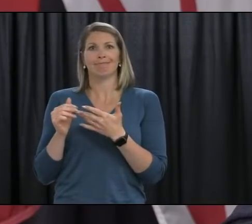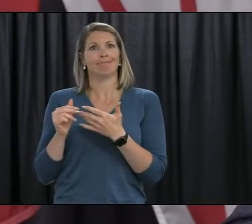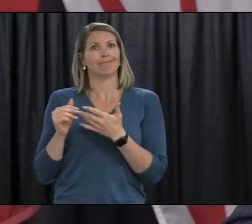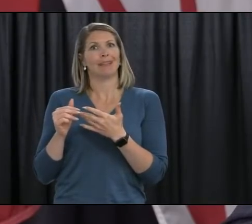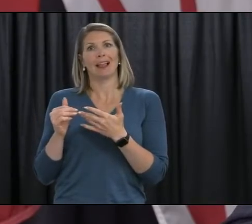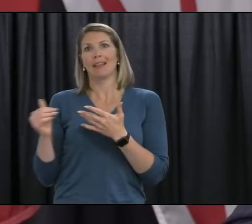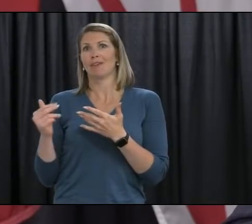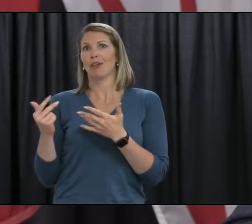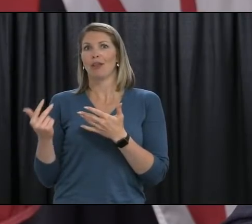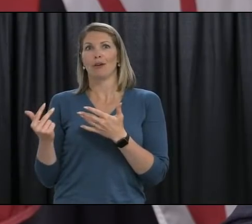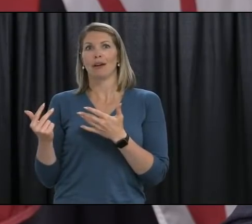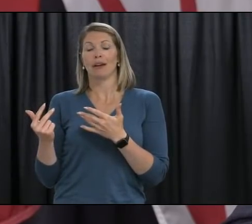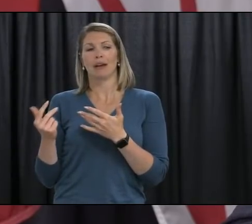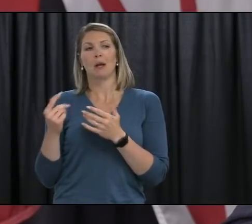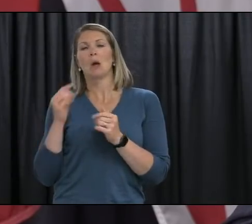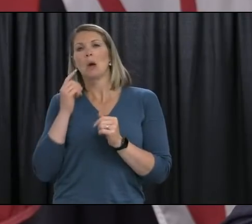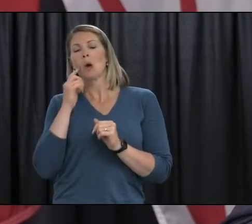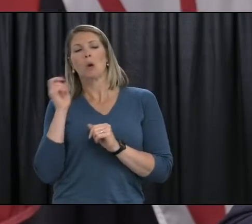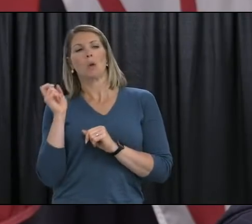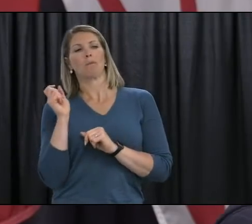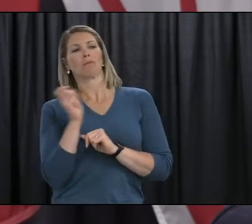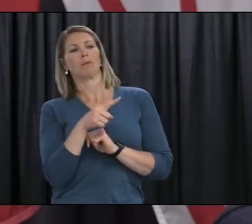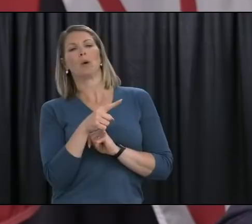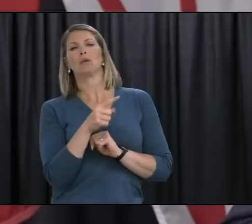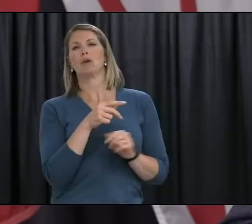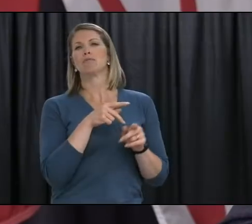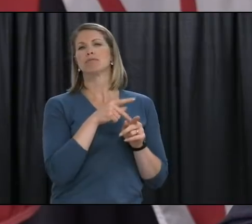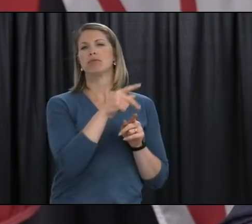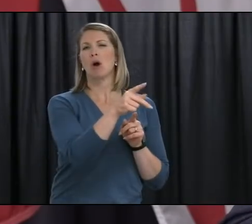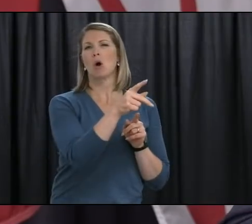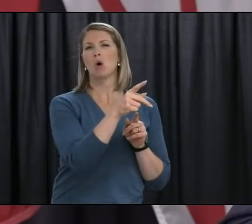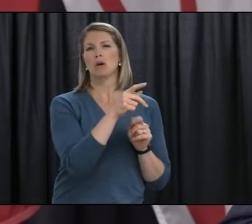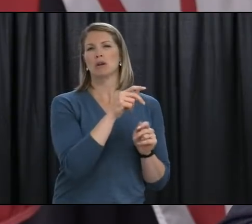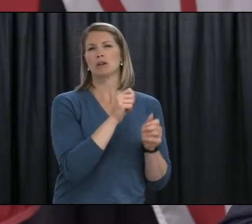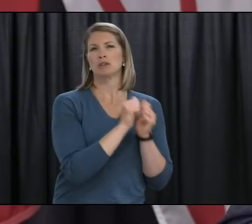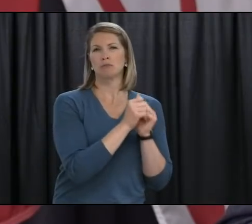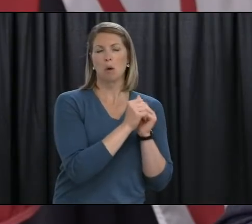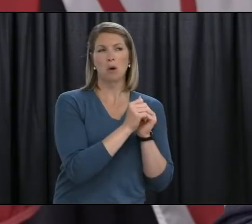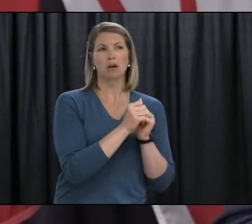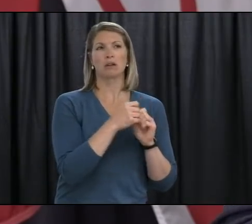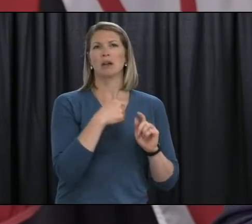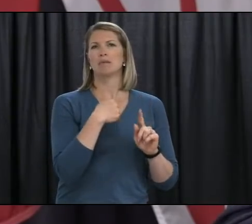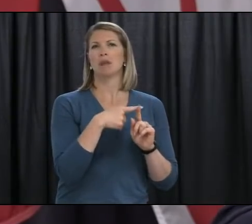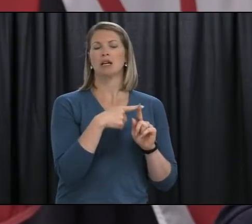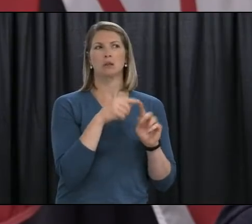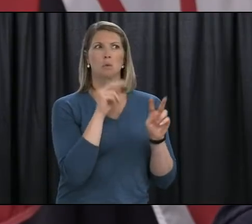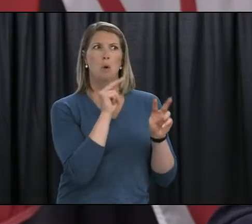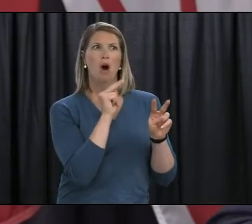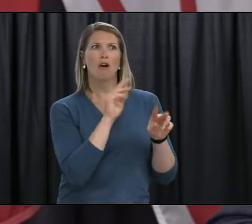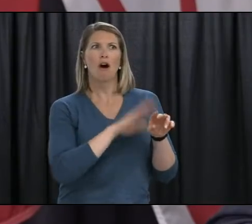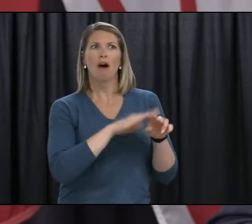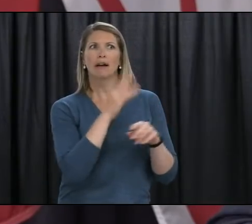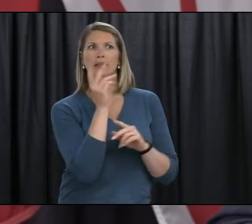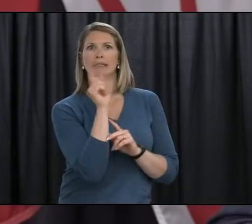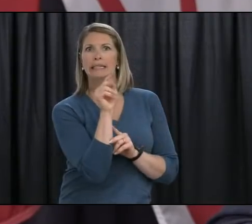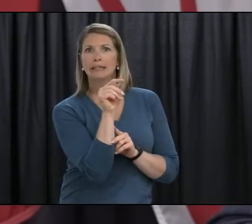what we're seeing within pro sports and some of the entertainment and some of the things, I guess, that we would all look forward to in this time of the year, I'm sure you're like most of